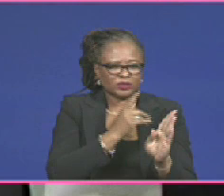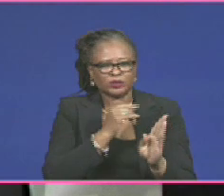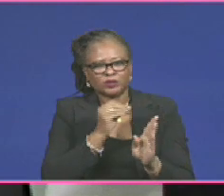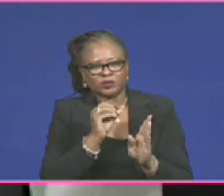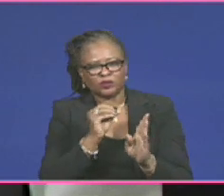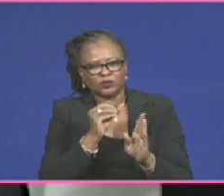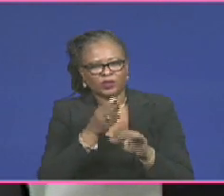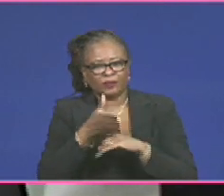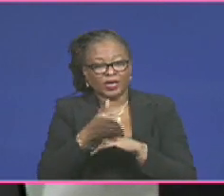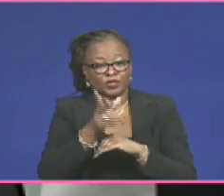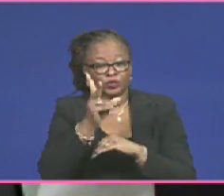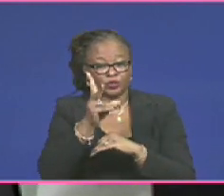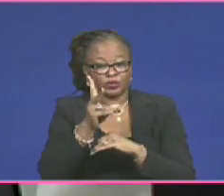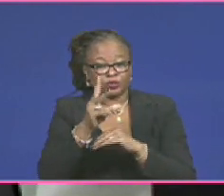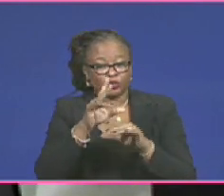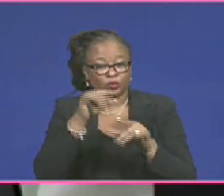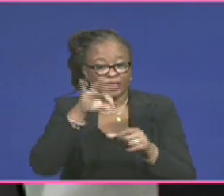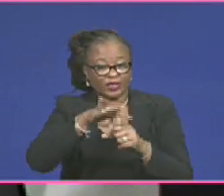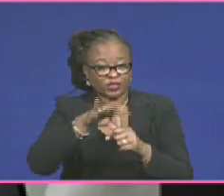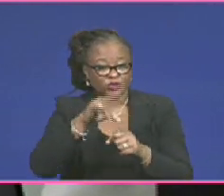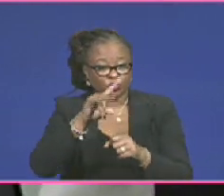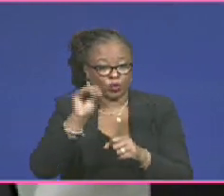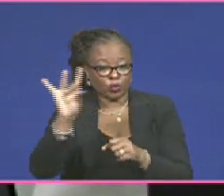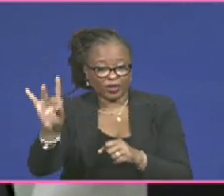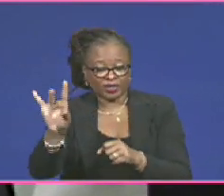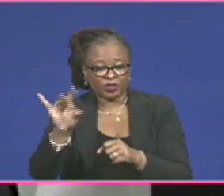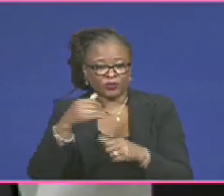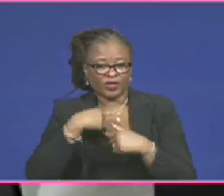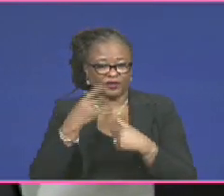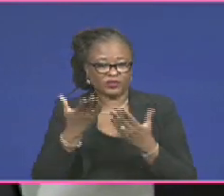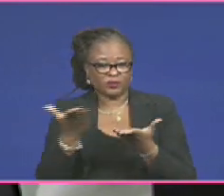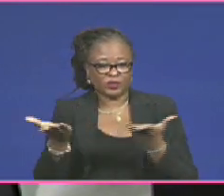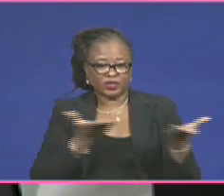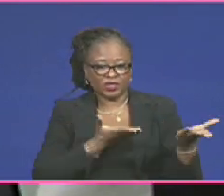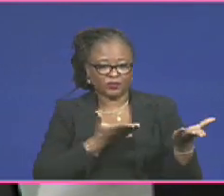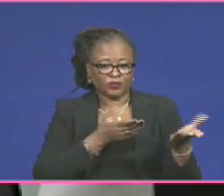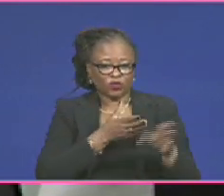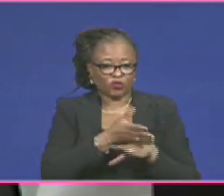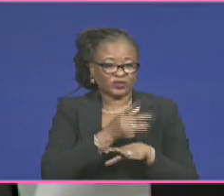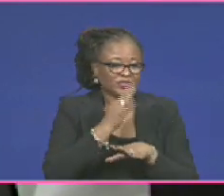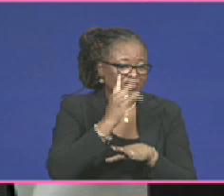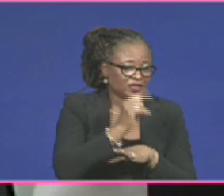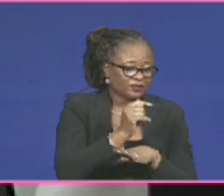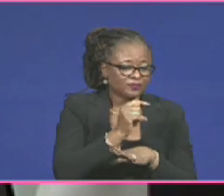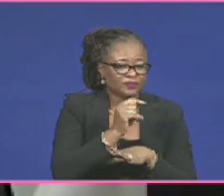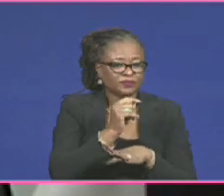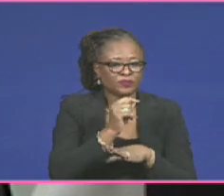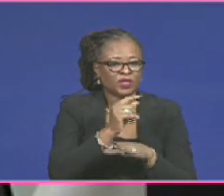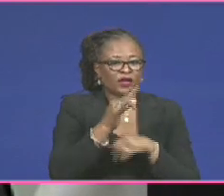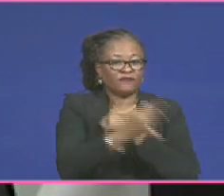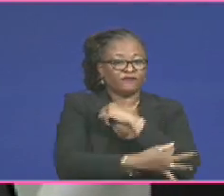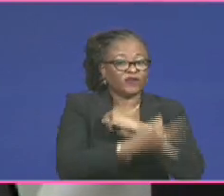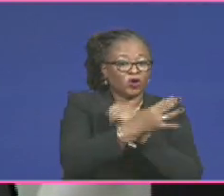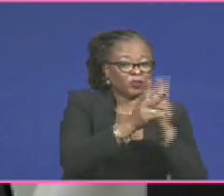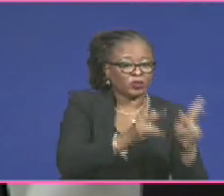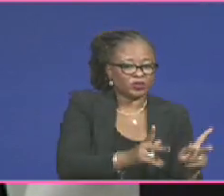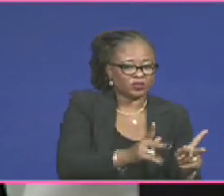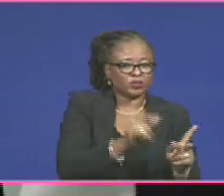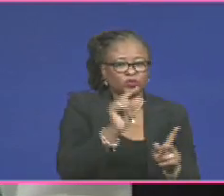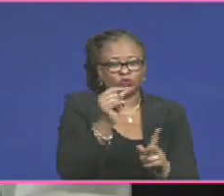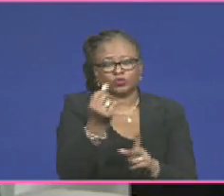past two elections, 2008, we had someone came in to oversee our election, foreign person. 2012, the same